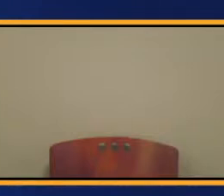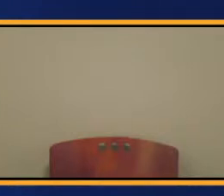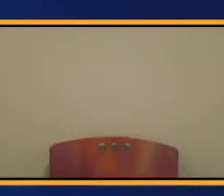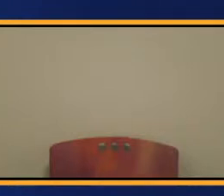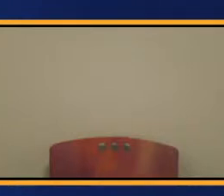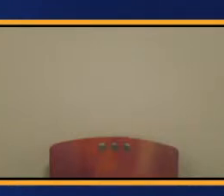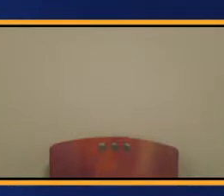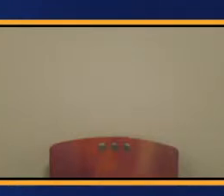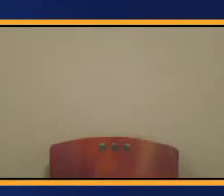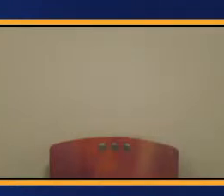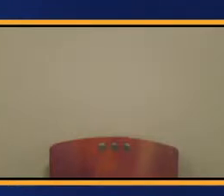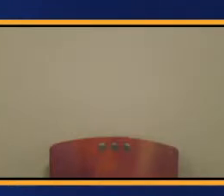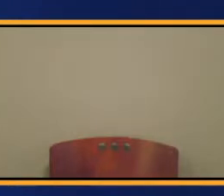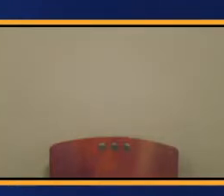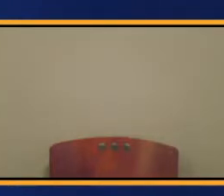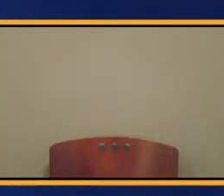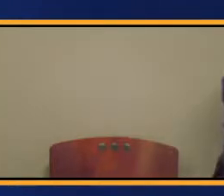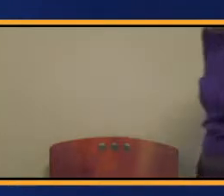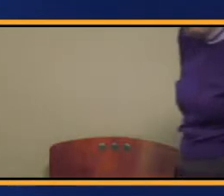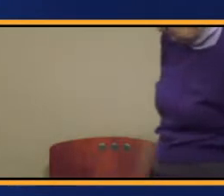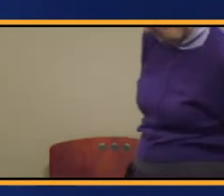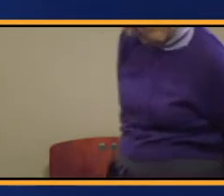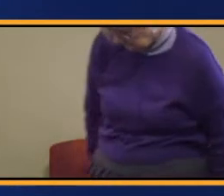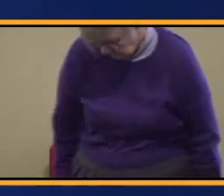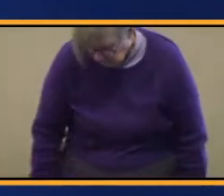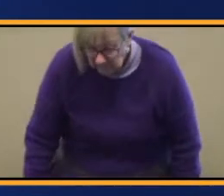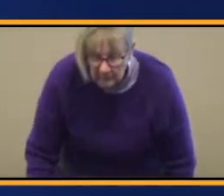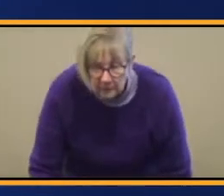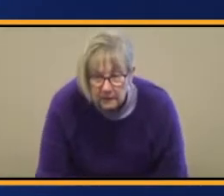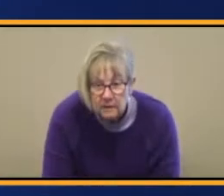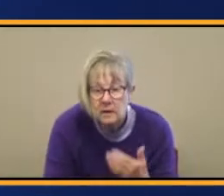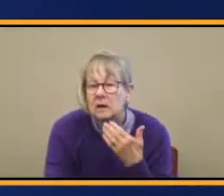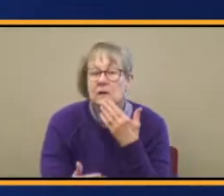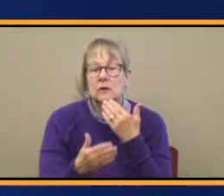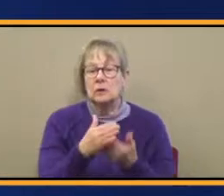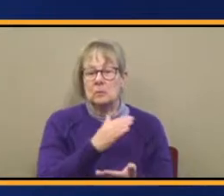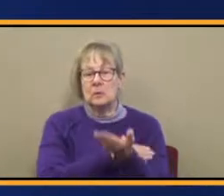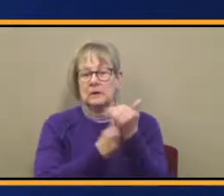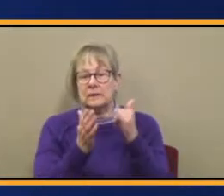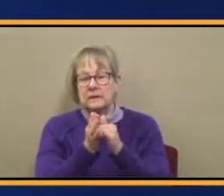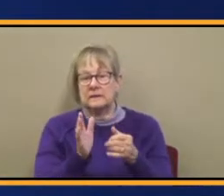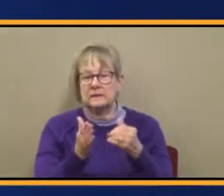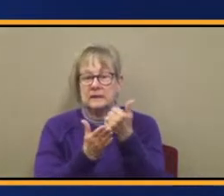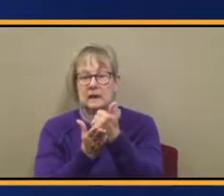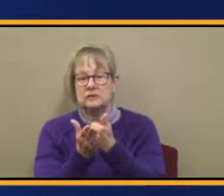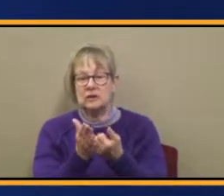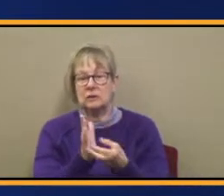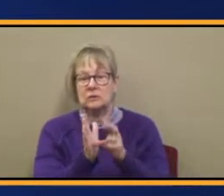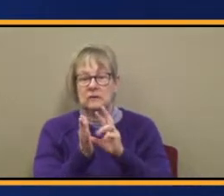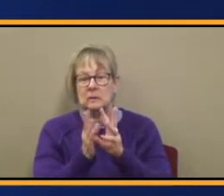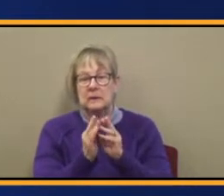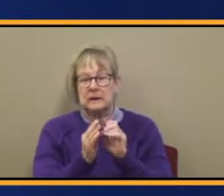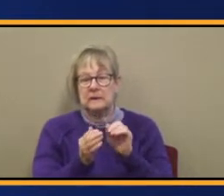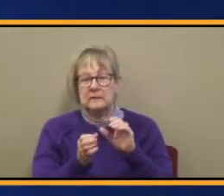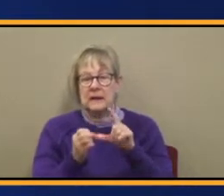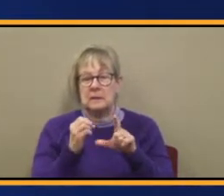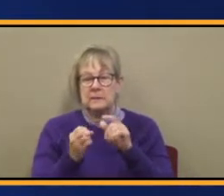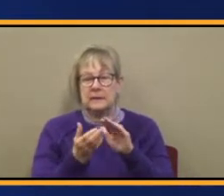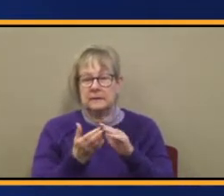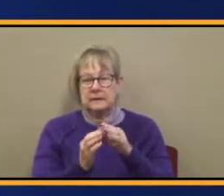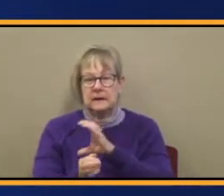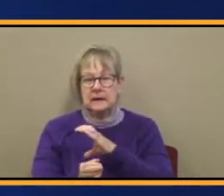Good morning, Mr. Prime. We do have a quorum. Yes, sir. Good morning. This is an agenda review meeting of the El Paso City Council for